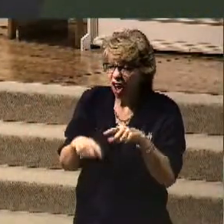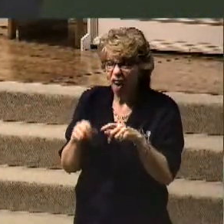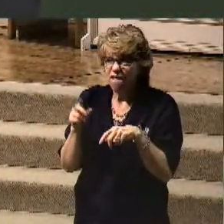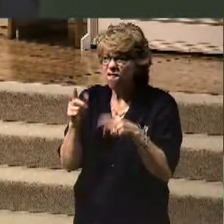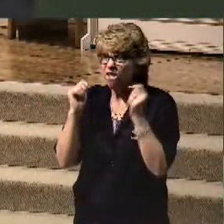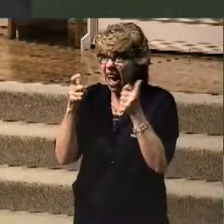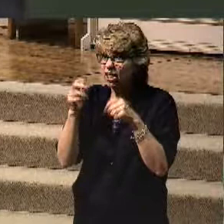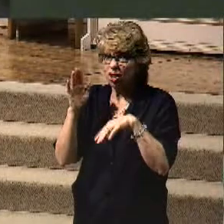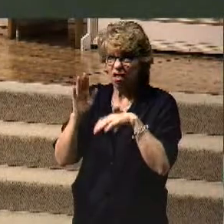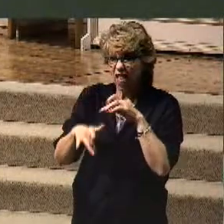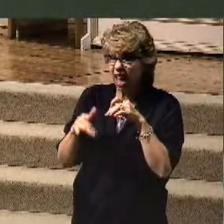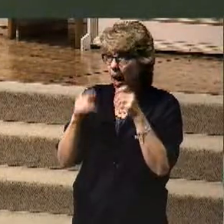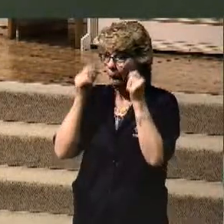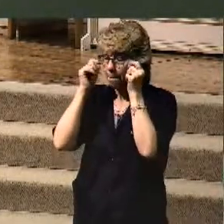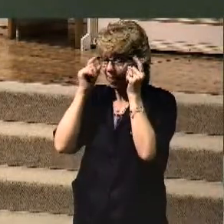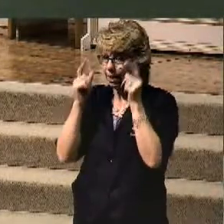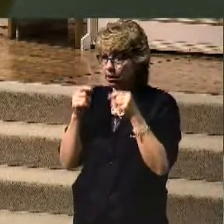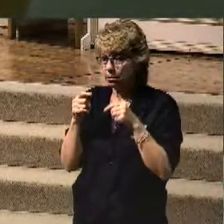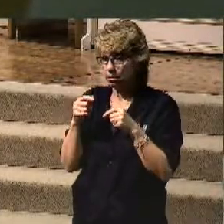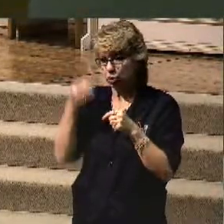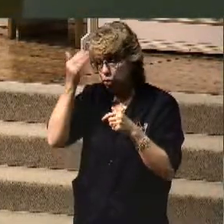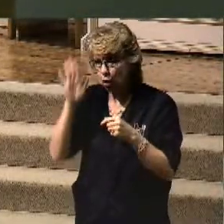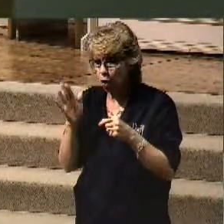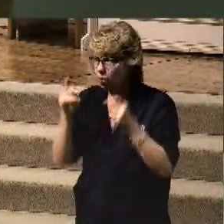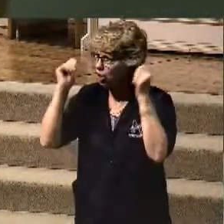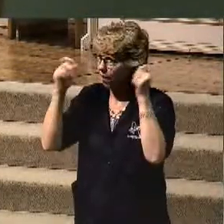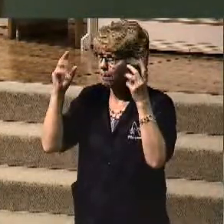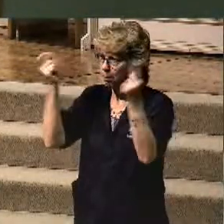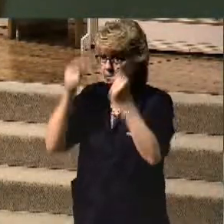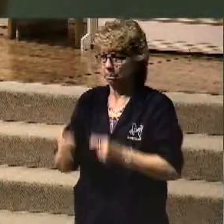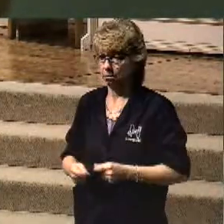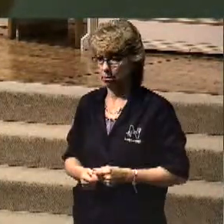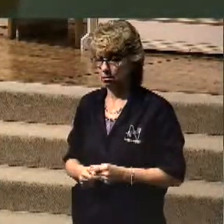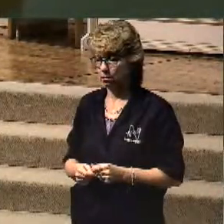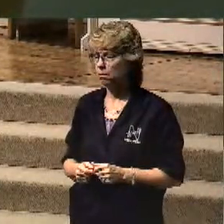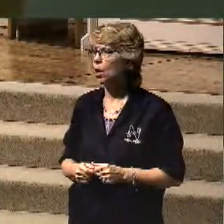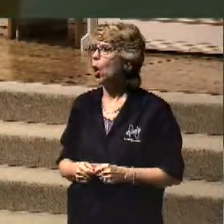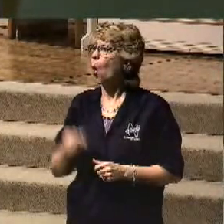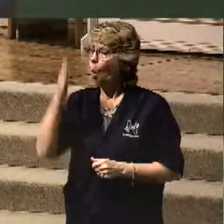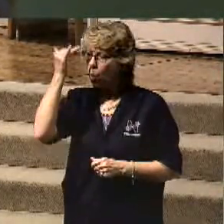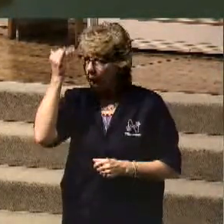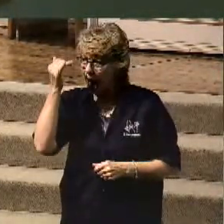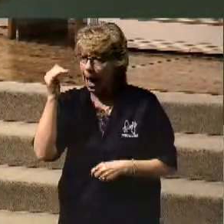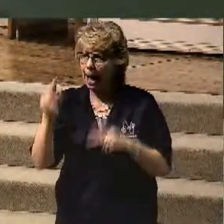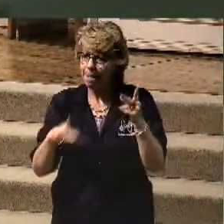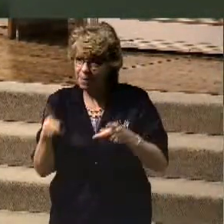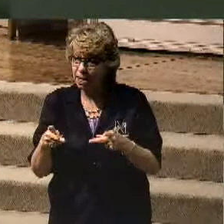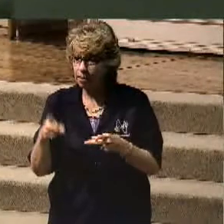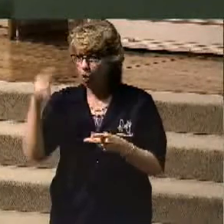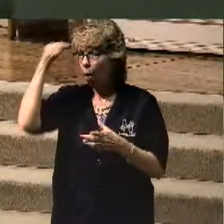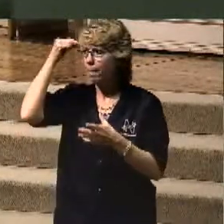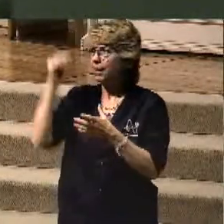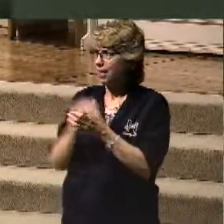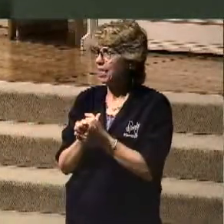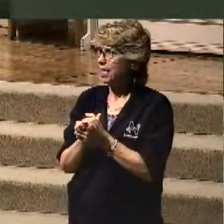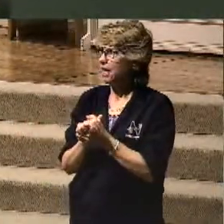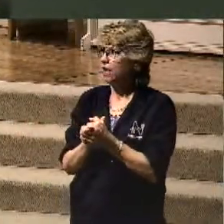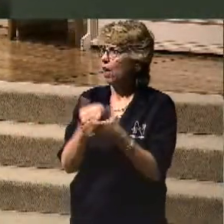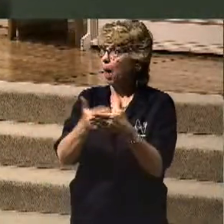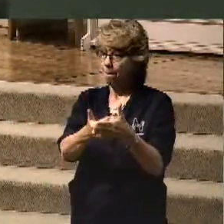twinkling is when you don't even notice that you blinked, you know. So why do we believe in a pre-tribulation rapture?